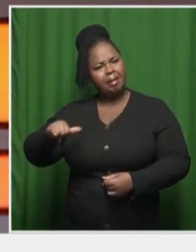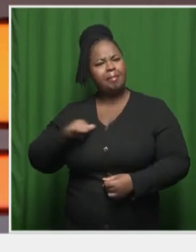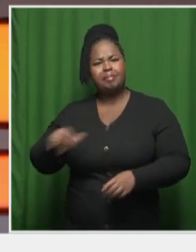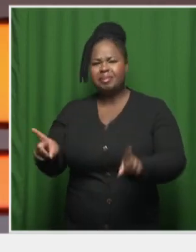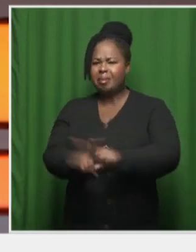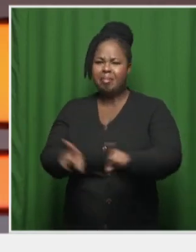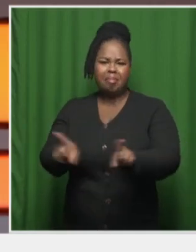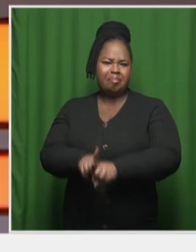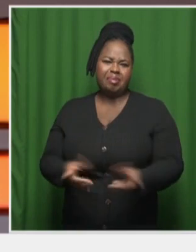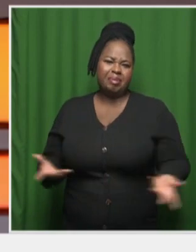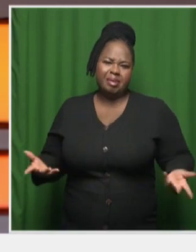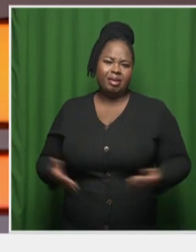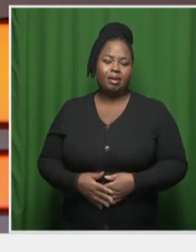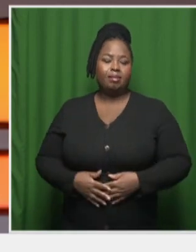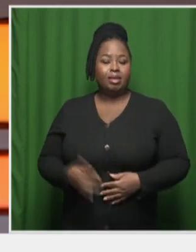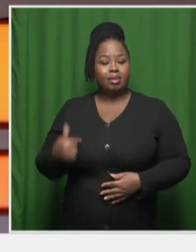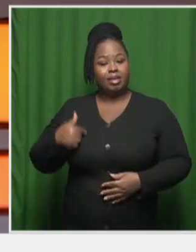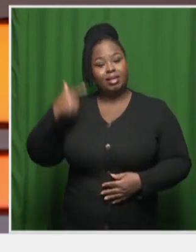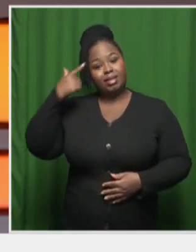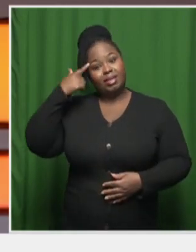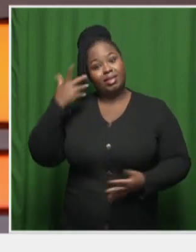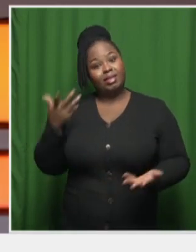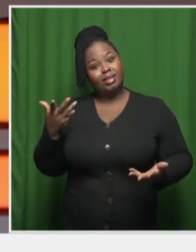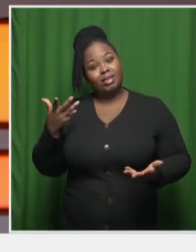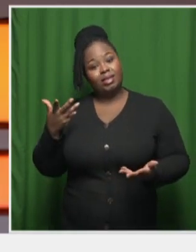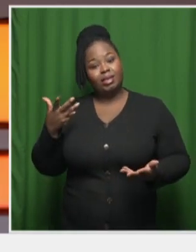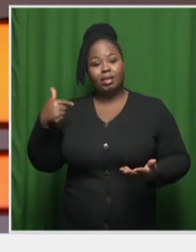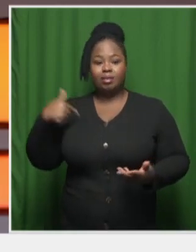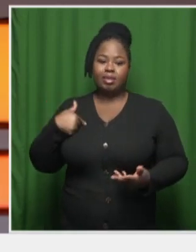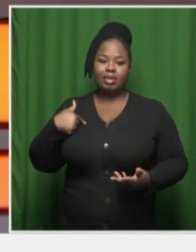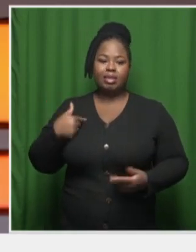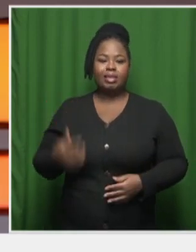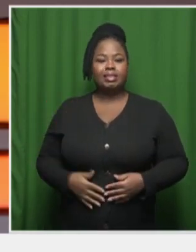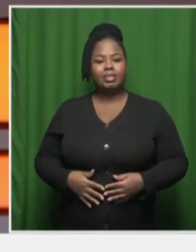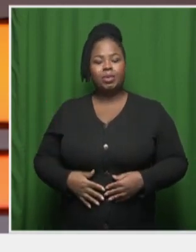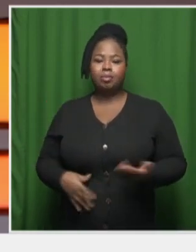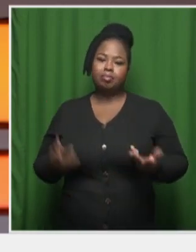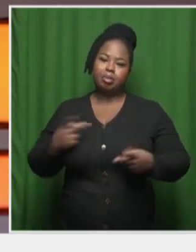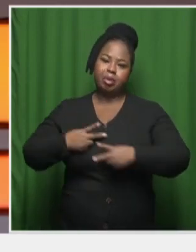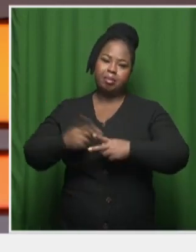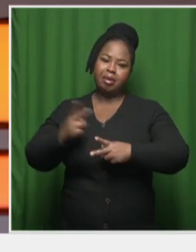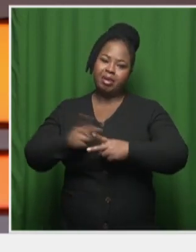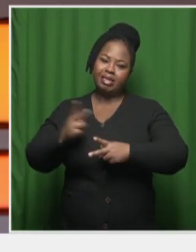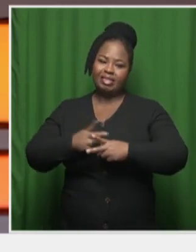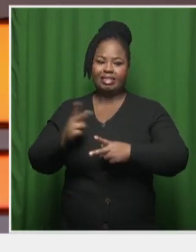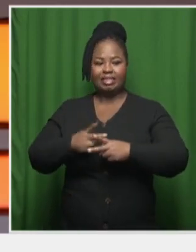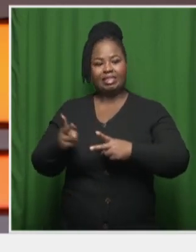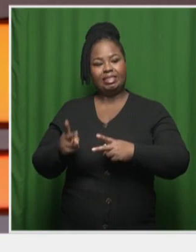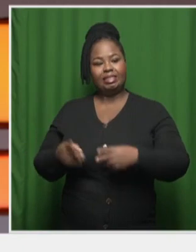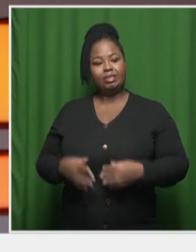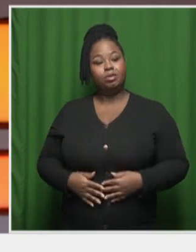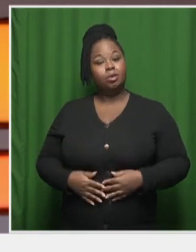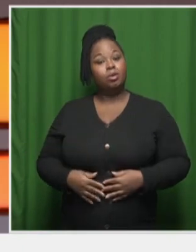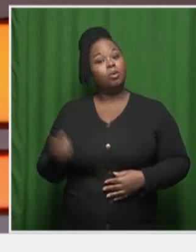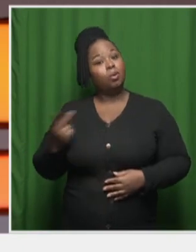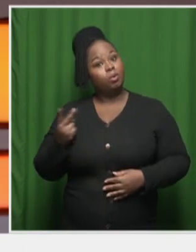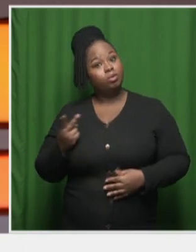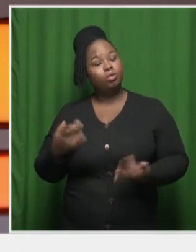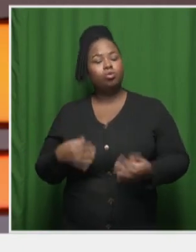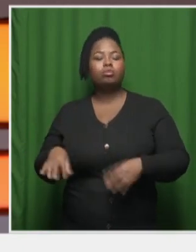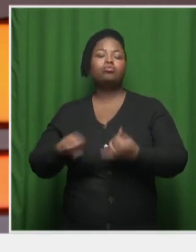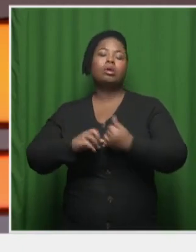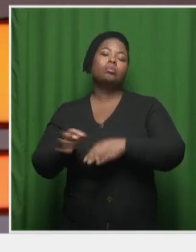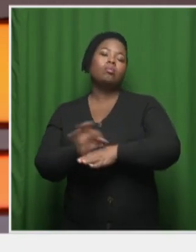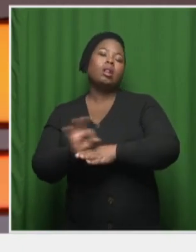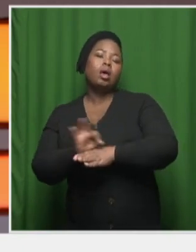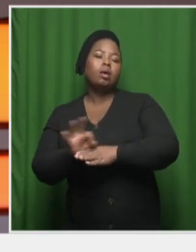even, and I think it is maybe looking at preparation, maybe at the start of the week, right. Trying to plan your meals,